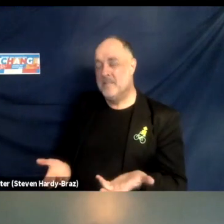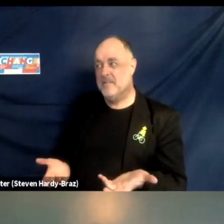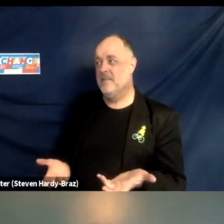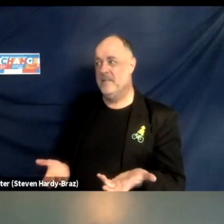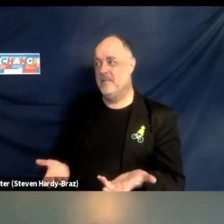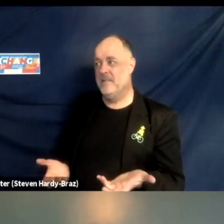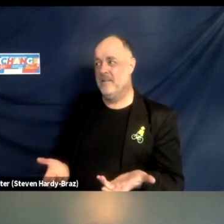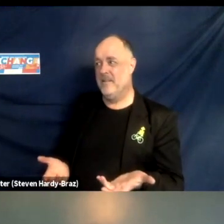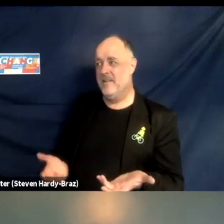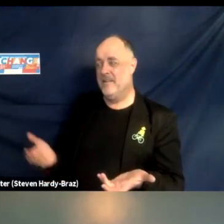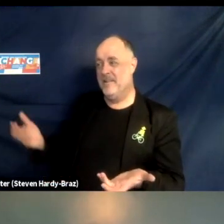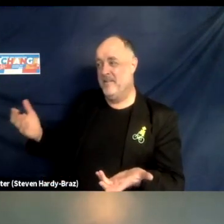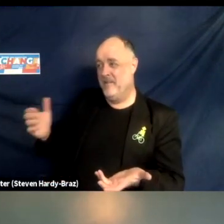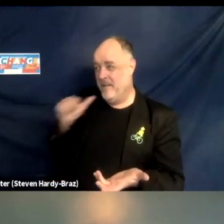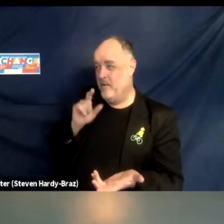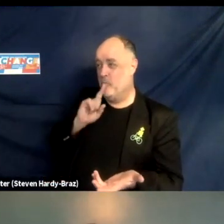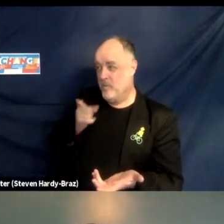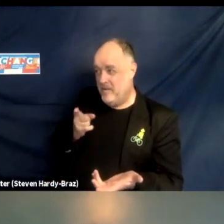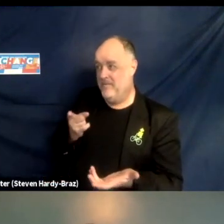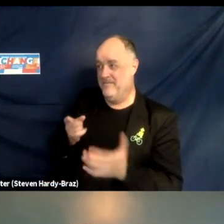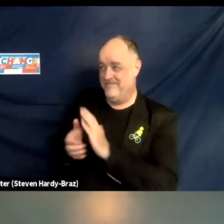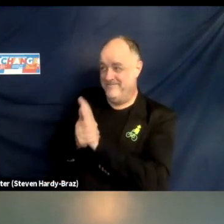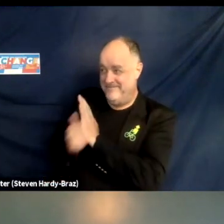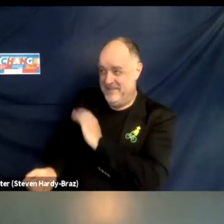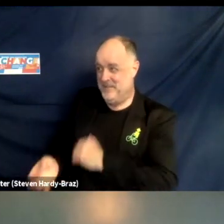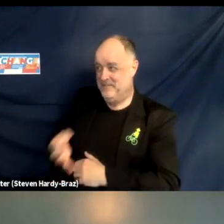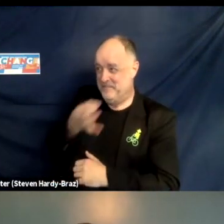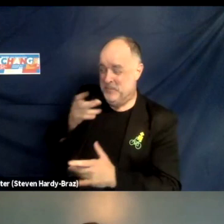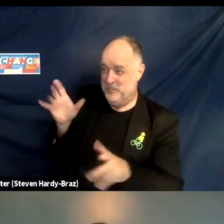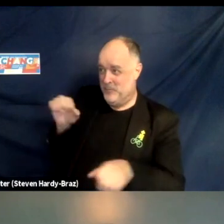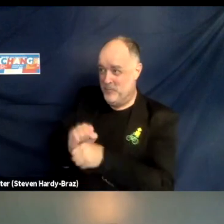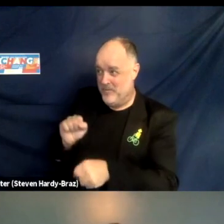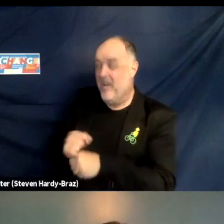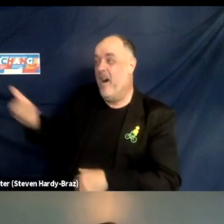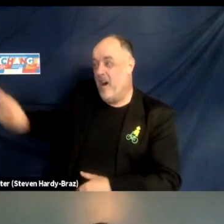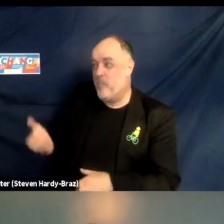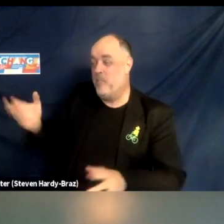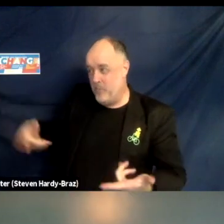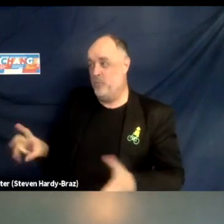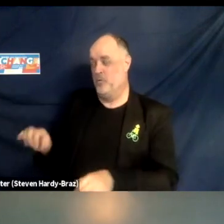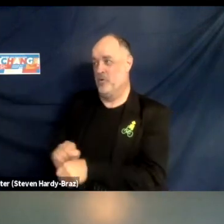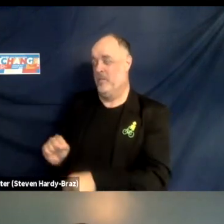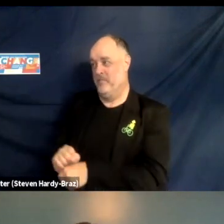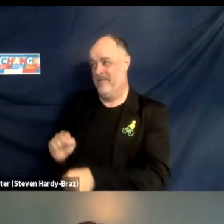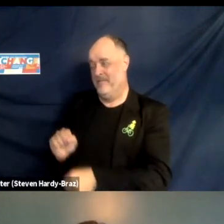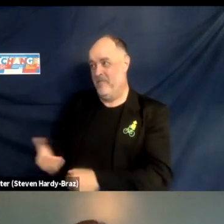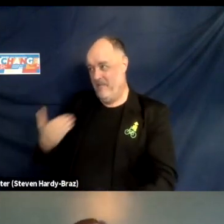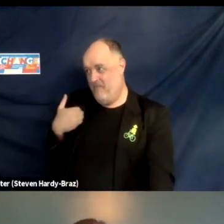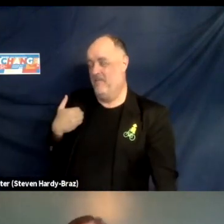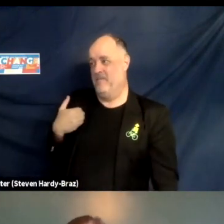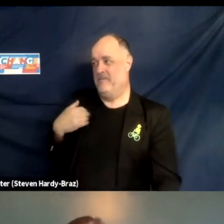you're ill-equipped to do the job, hire people who are equipped to do the job. And in this particular case, when we talk about